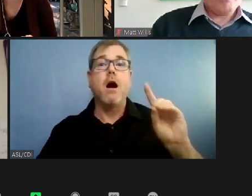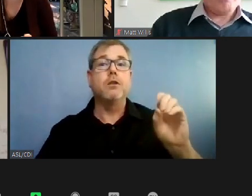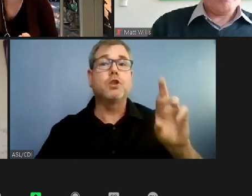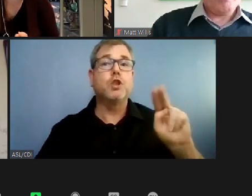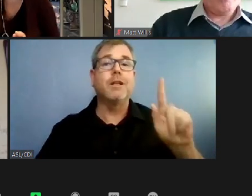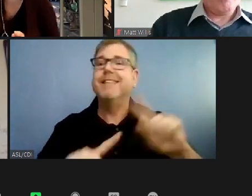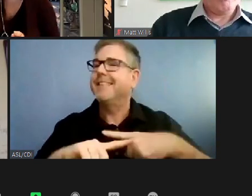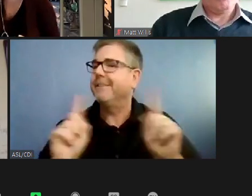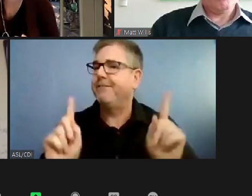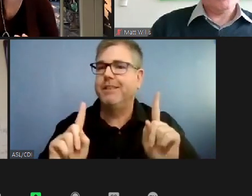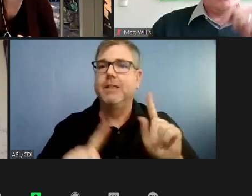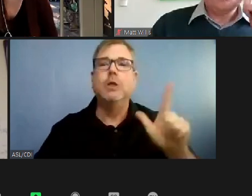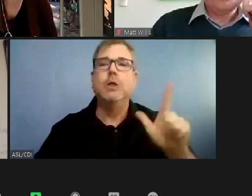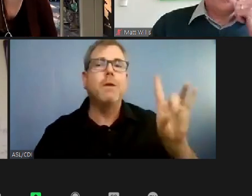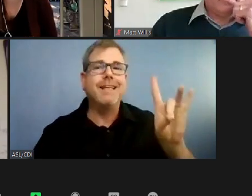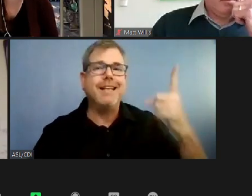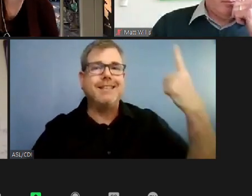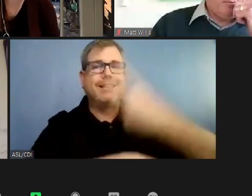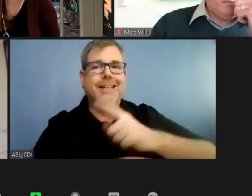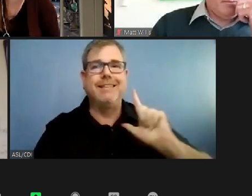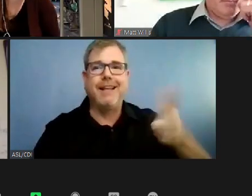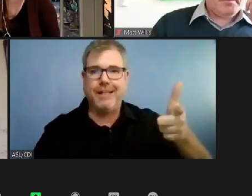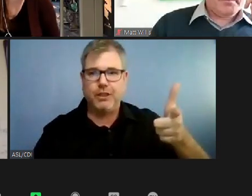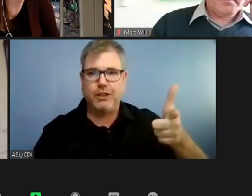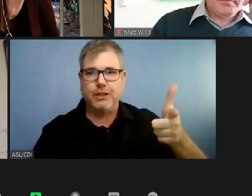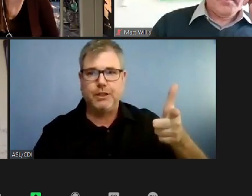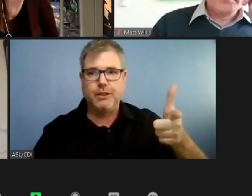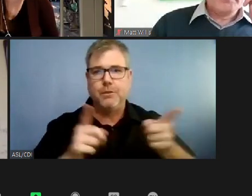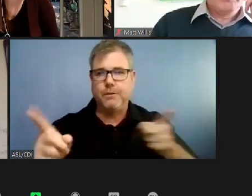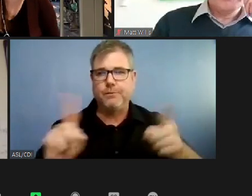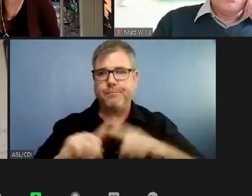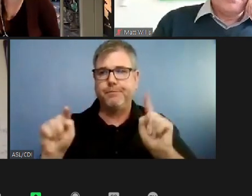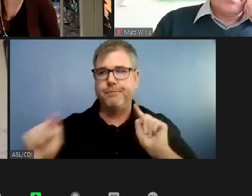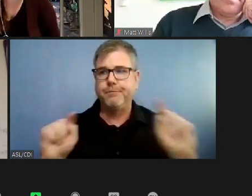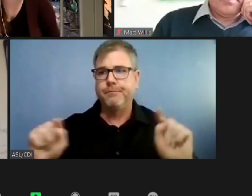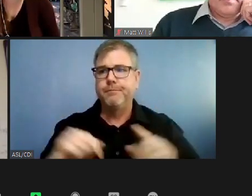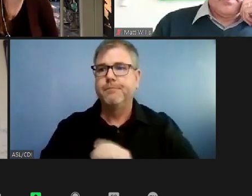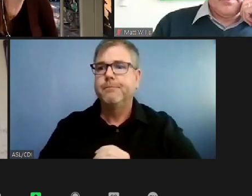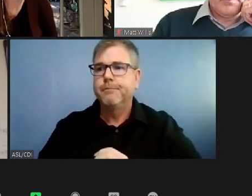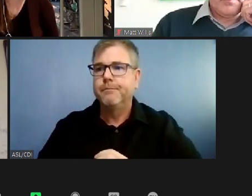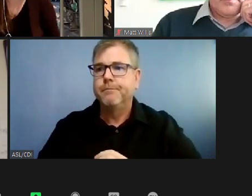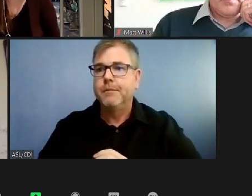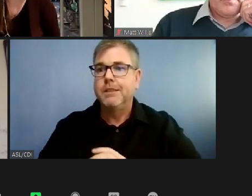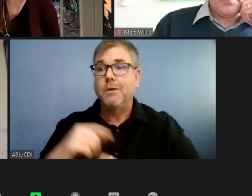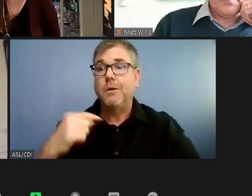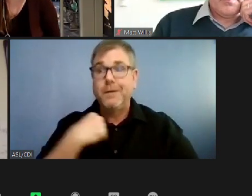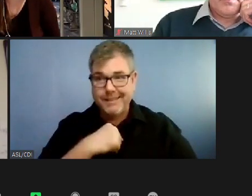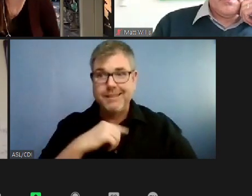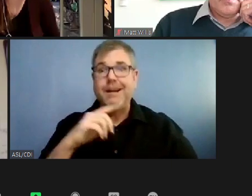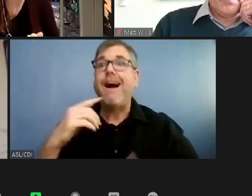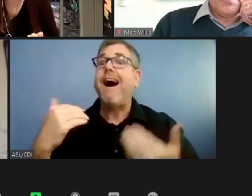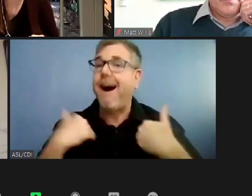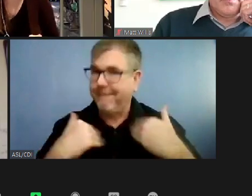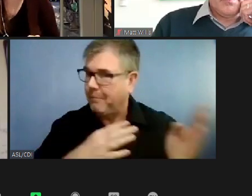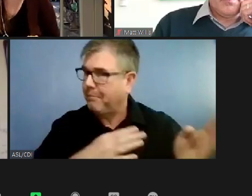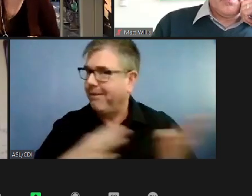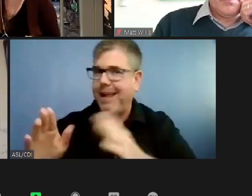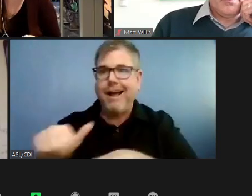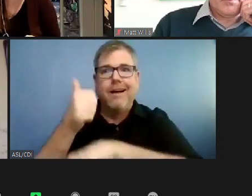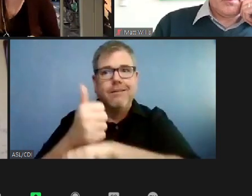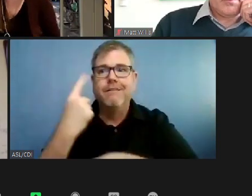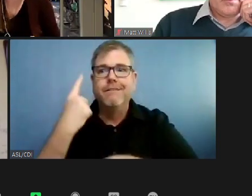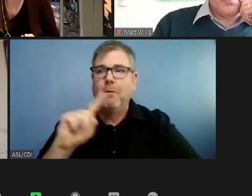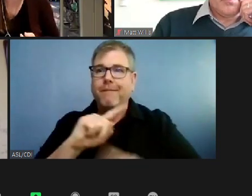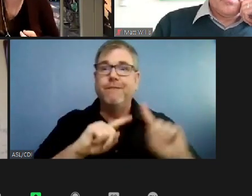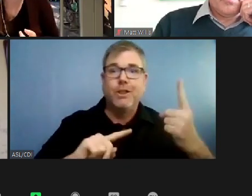doses, and then we ultimately have a plan for the first and second doses. So for example, next week, our first responders